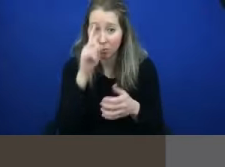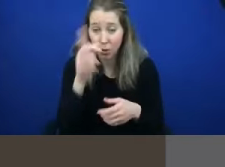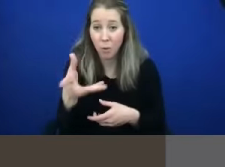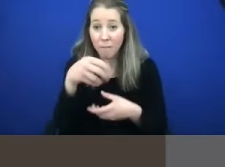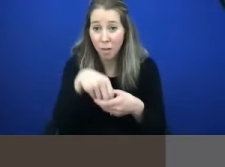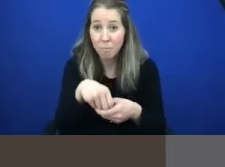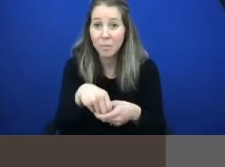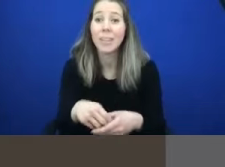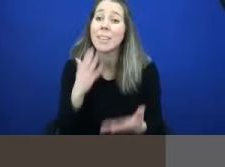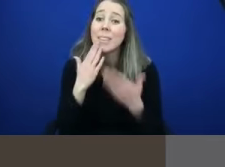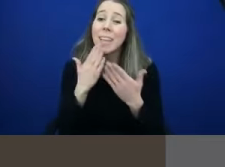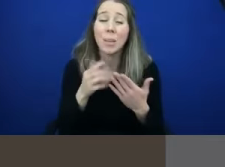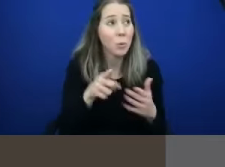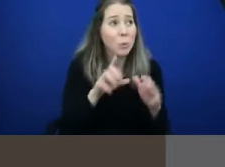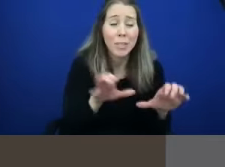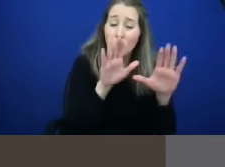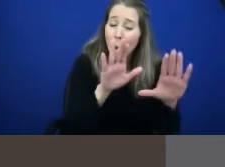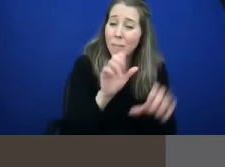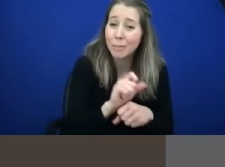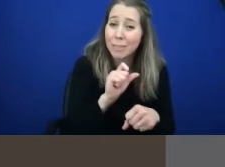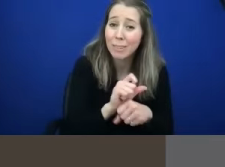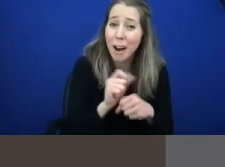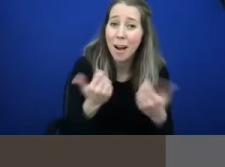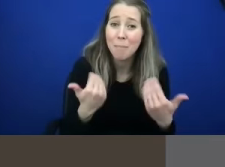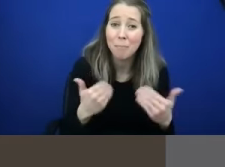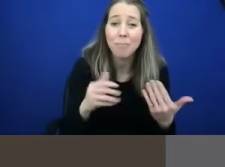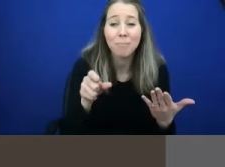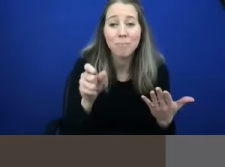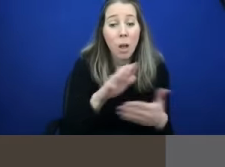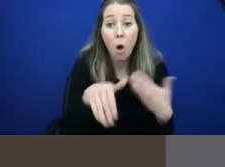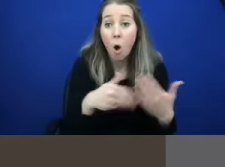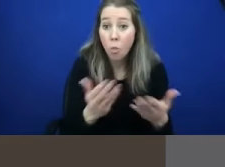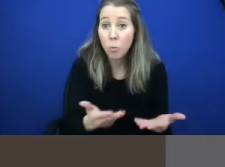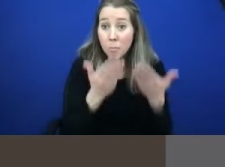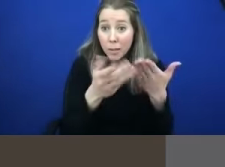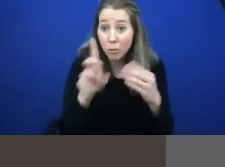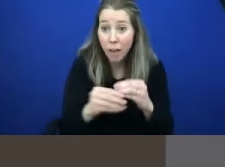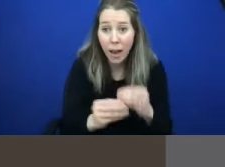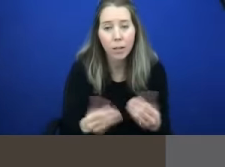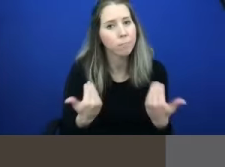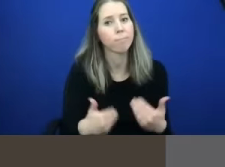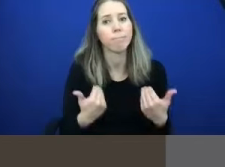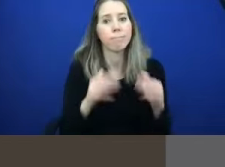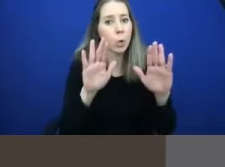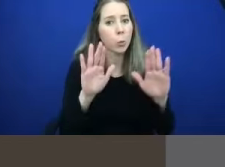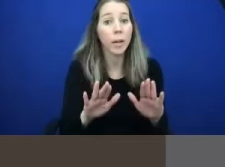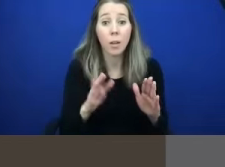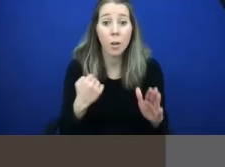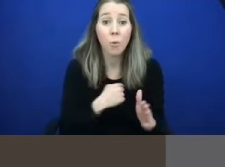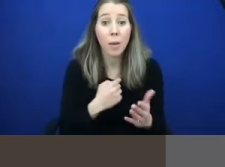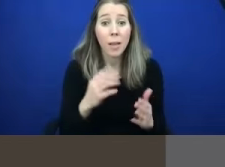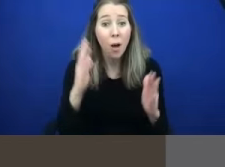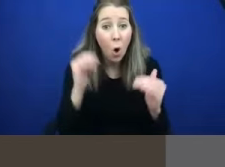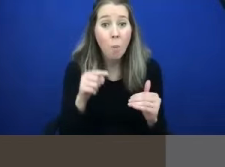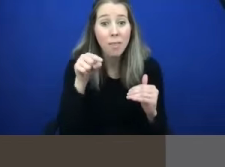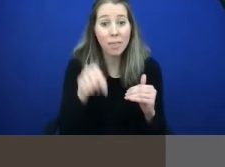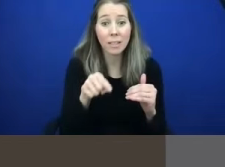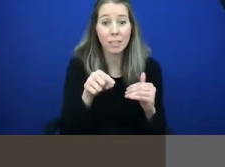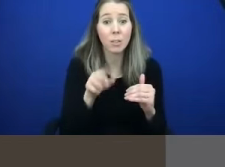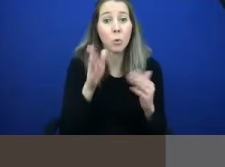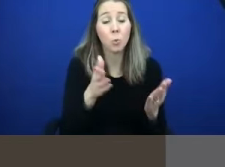Yeah, thank you. You guys did such a great job and all of the recommendations were excellent. So we hope you take this back to your